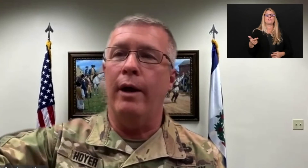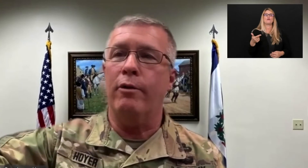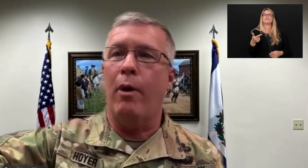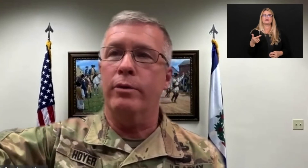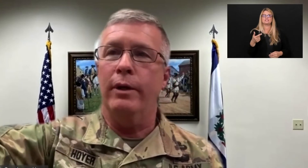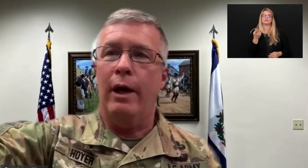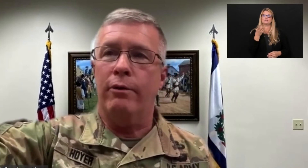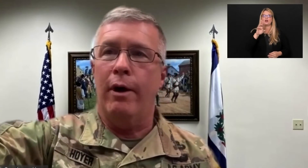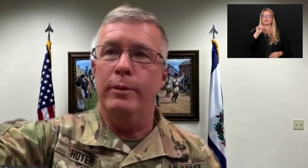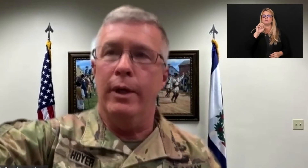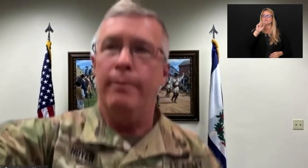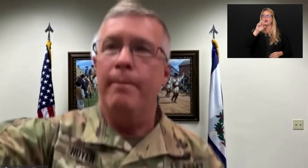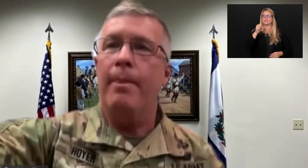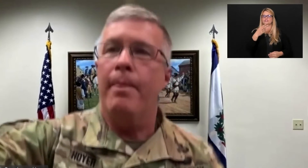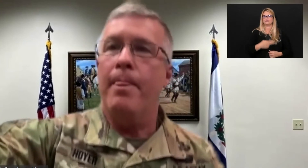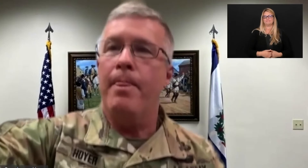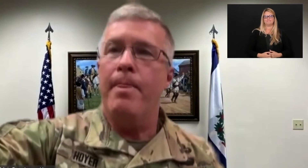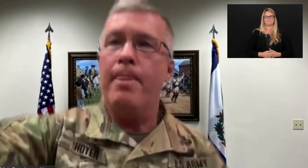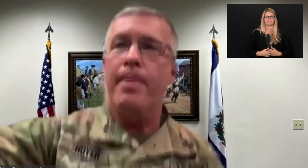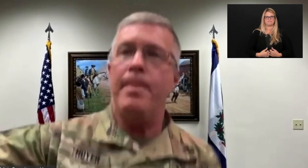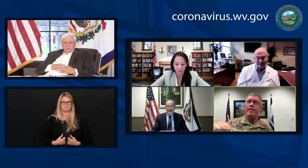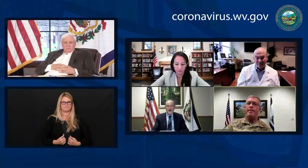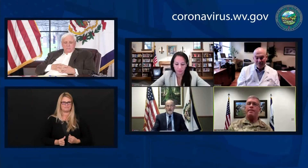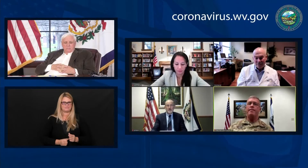to Dr. Marsh and Dr. Amjad.